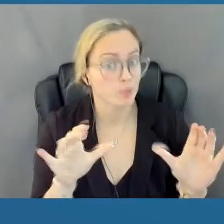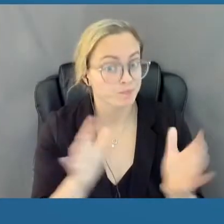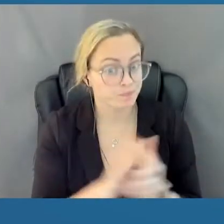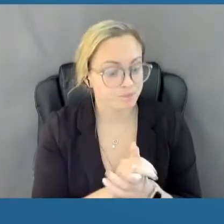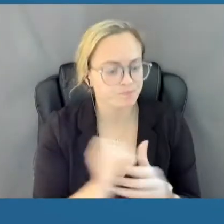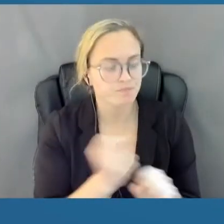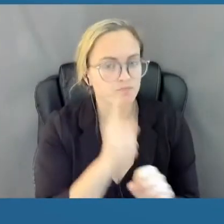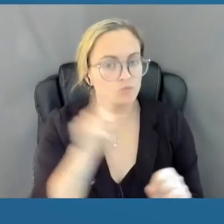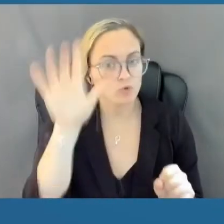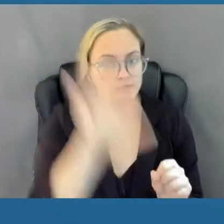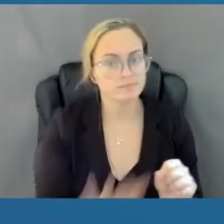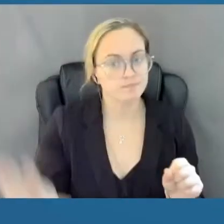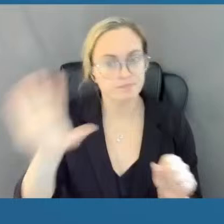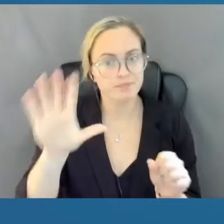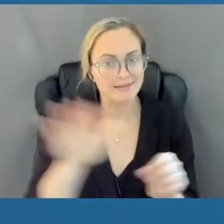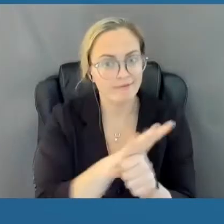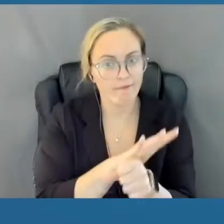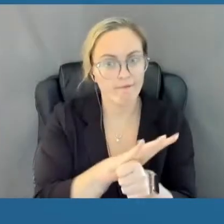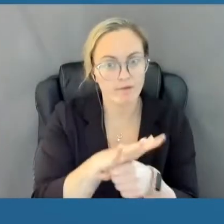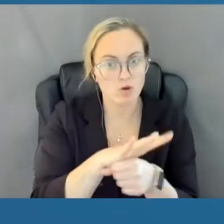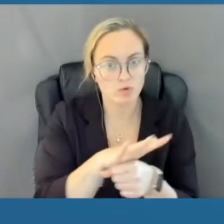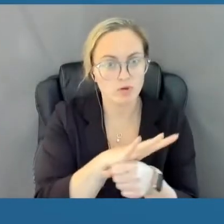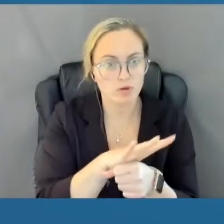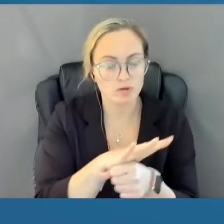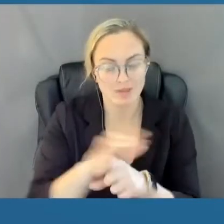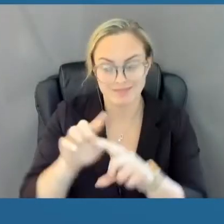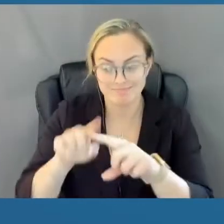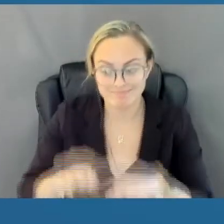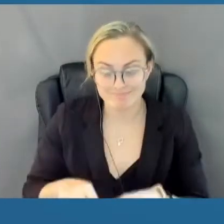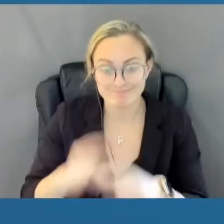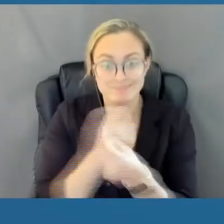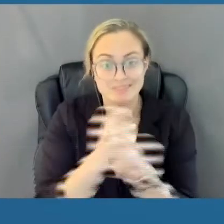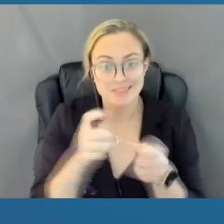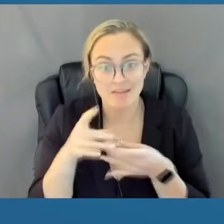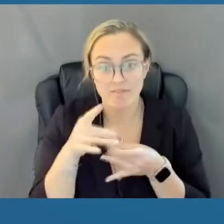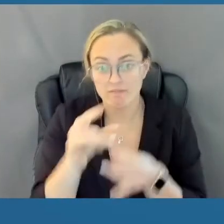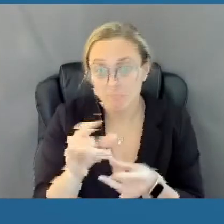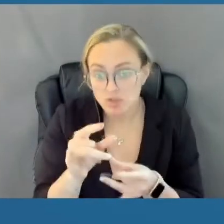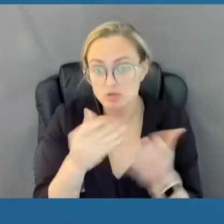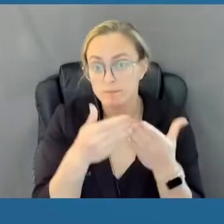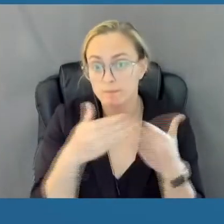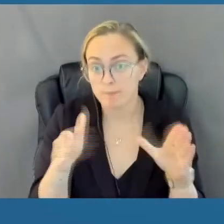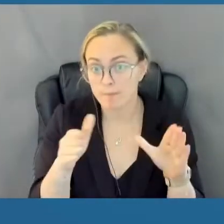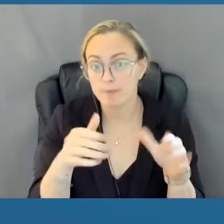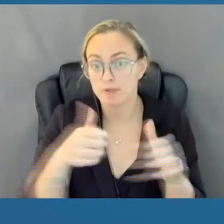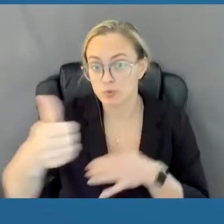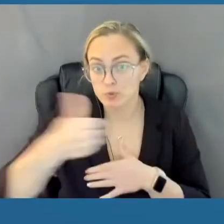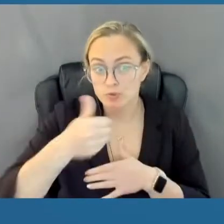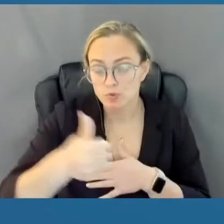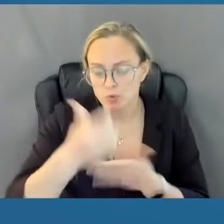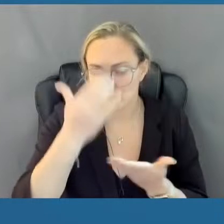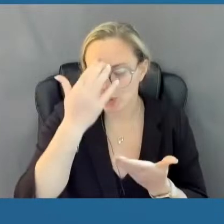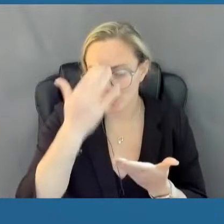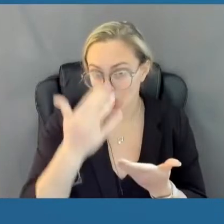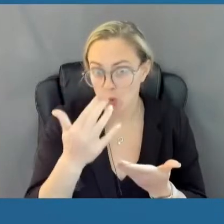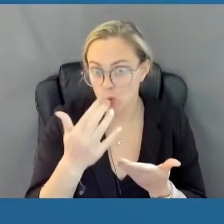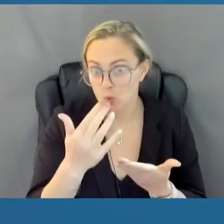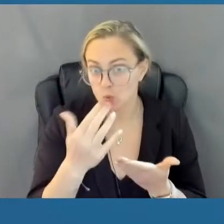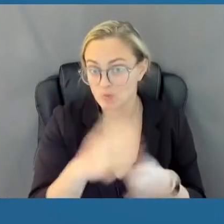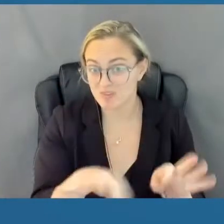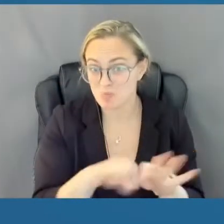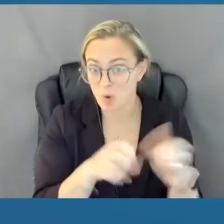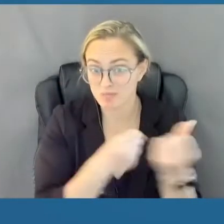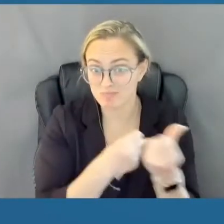which relies so heavily on safe, efficient public transit, we all know that is the lifeblood of the entire region, and this